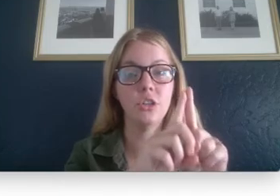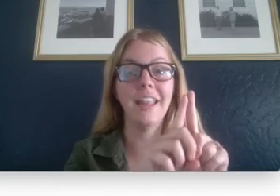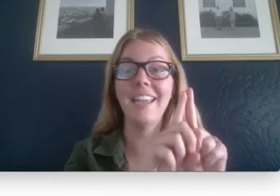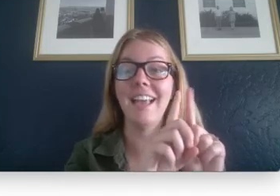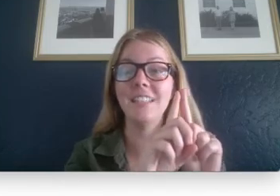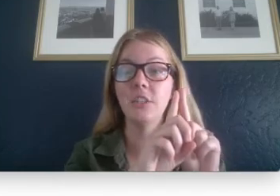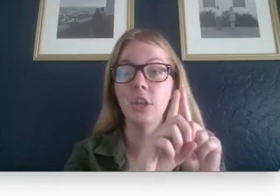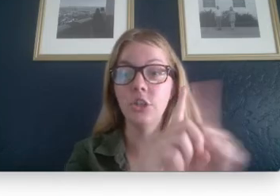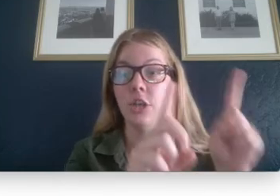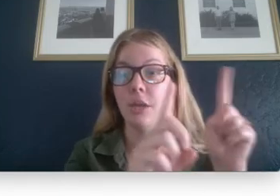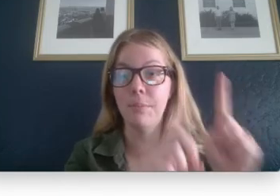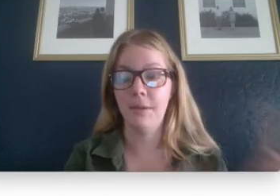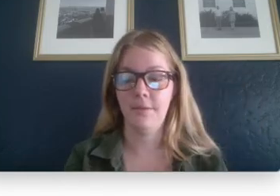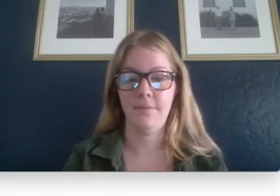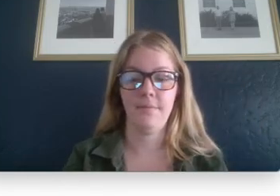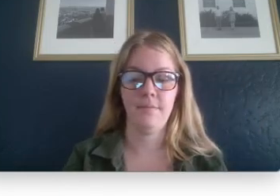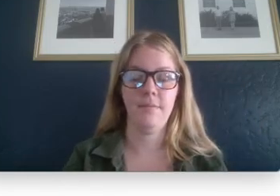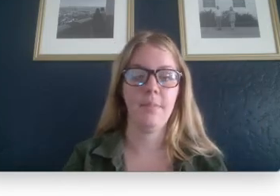Sh, like as in ship.